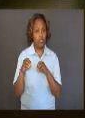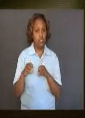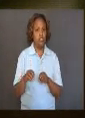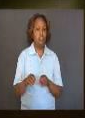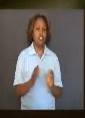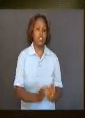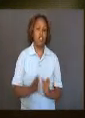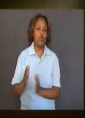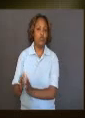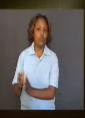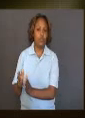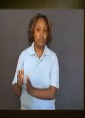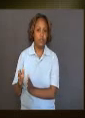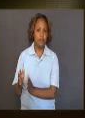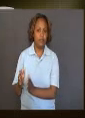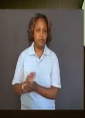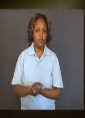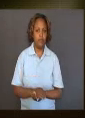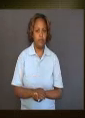Students, let's get ready.